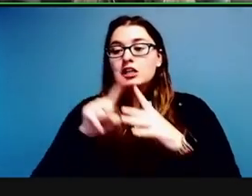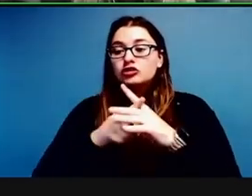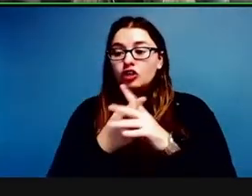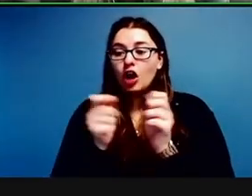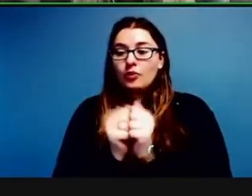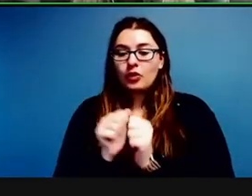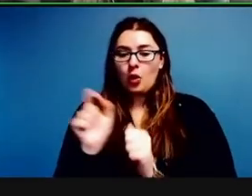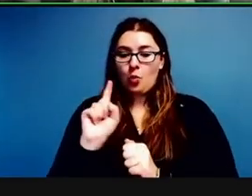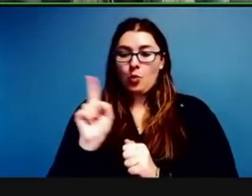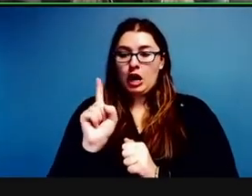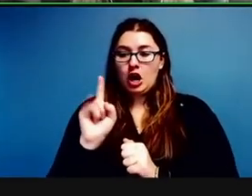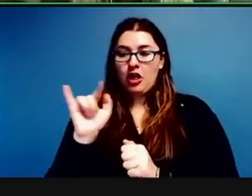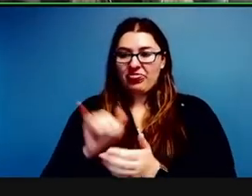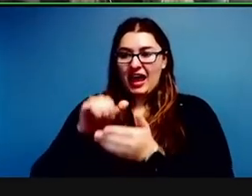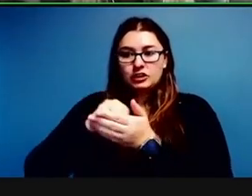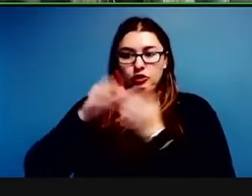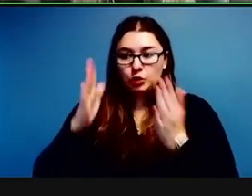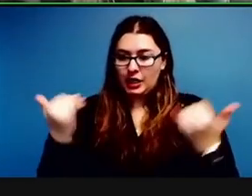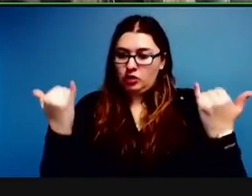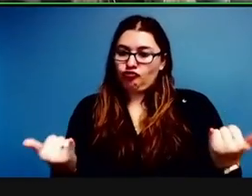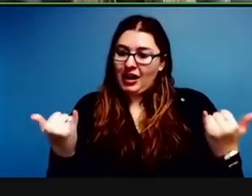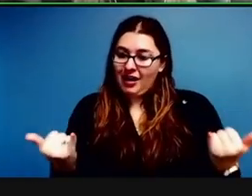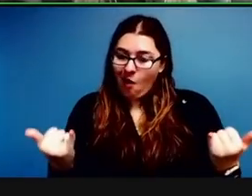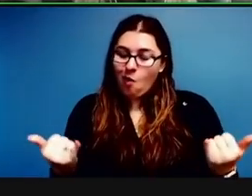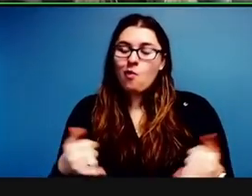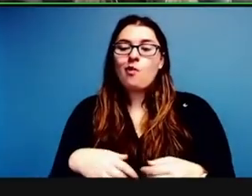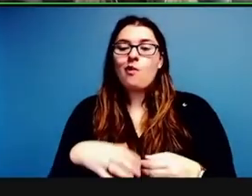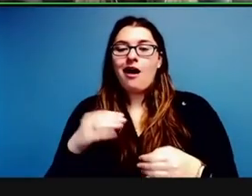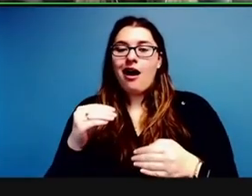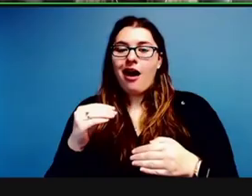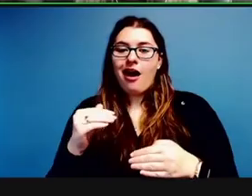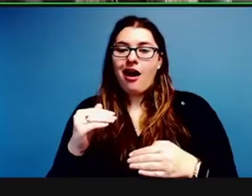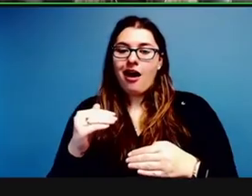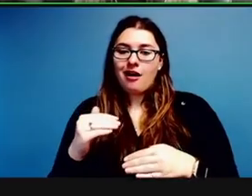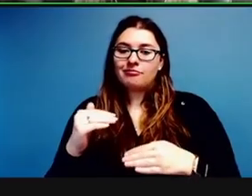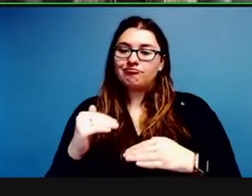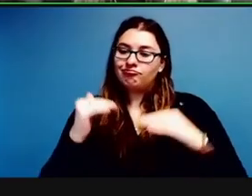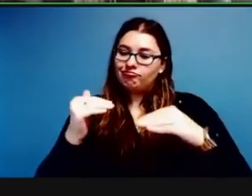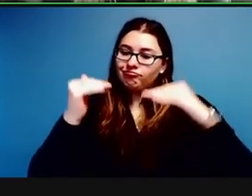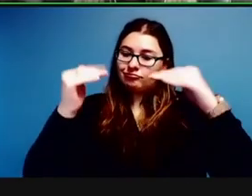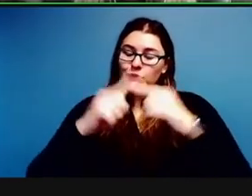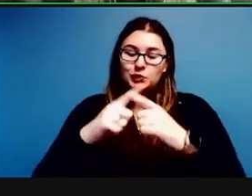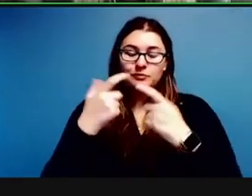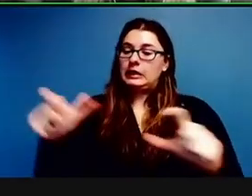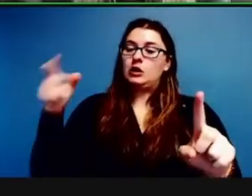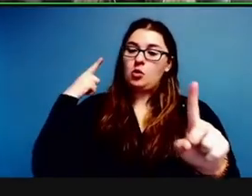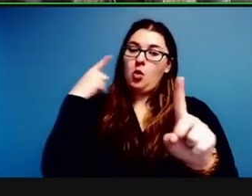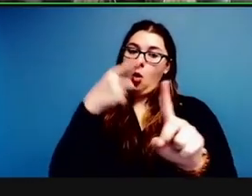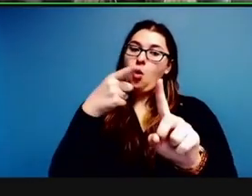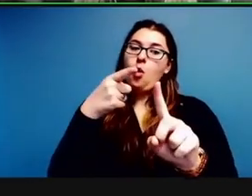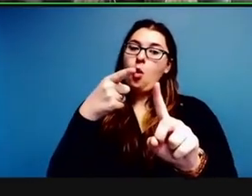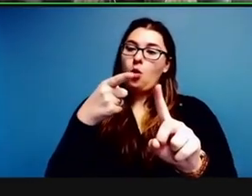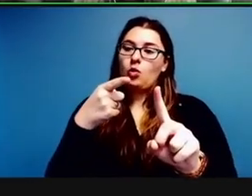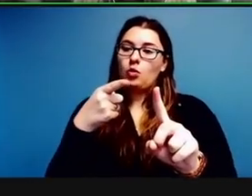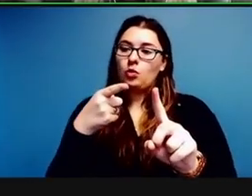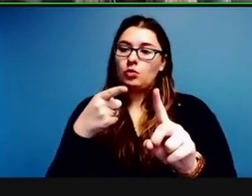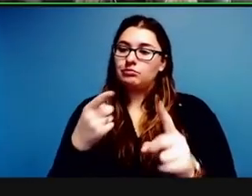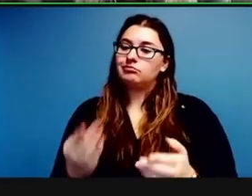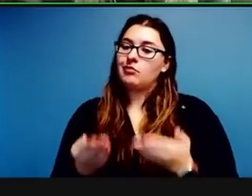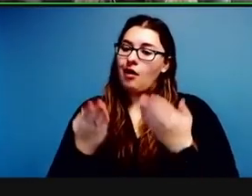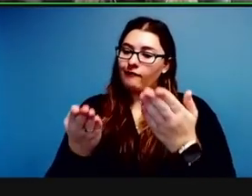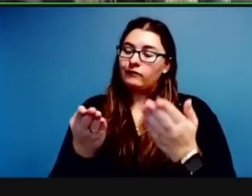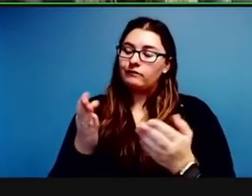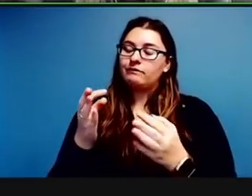where the student is performing and work our way up towards the ultimate goal of offering them